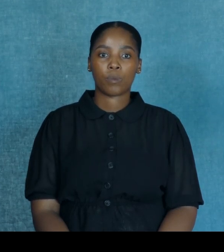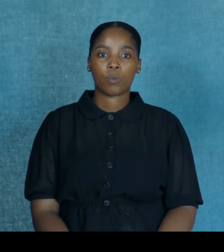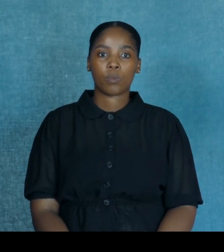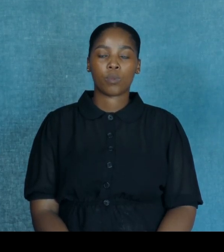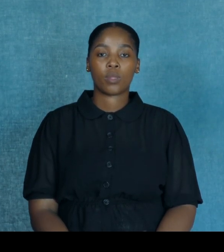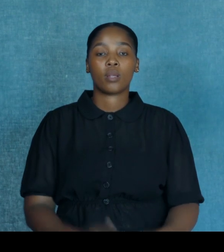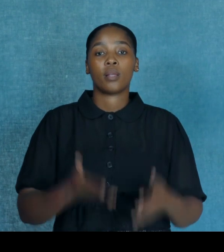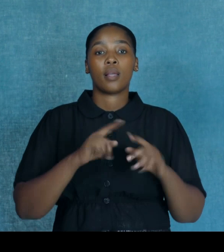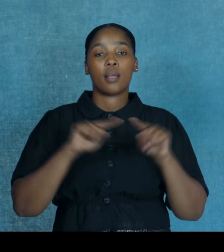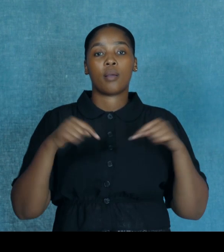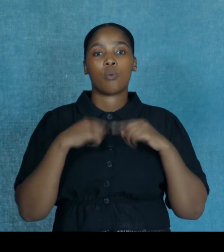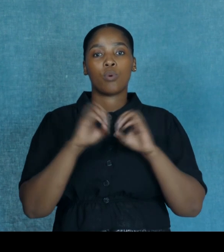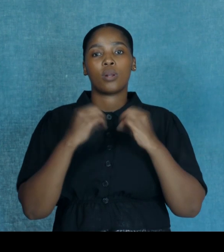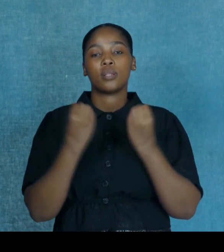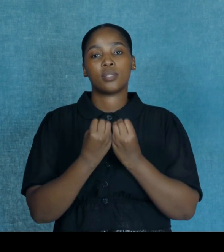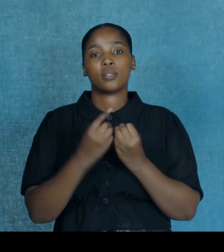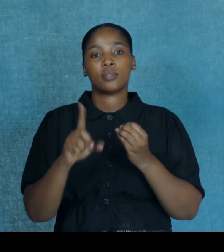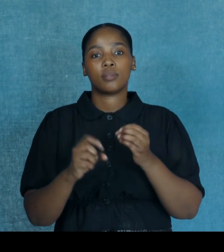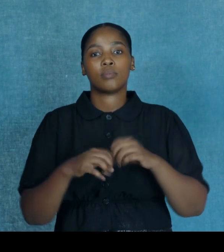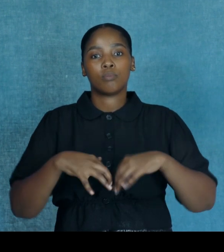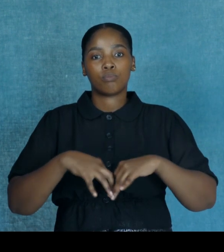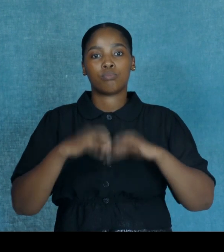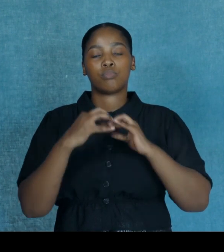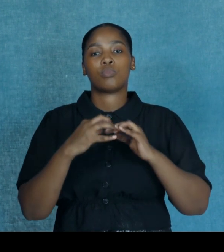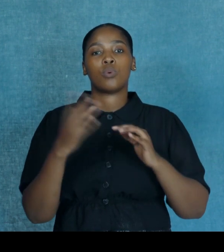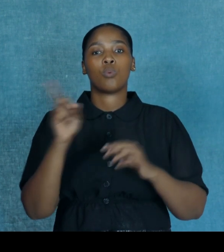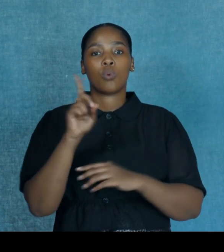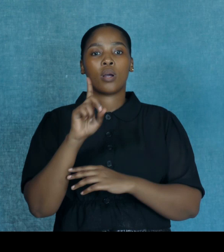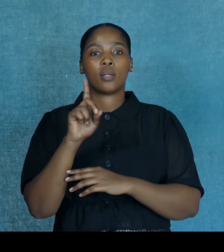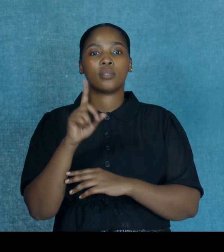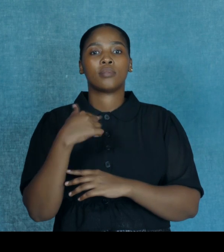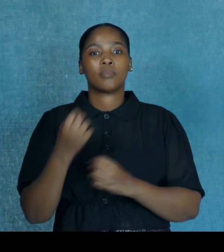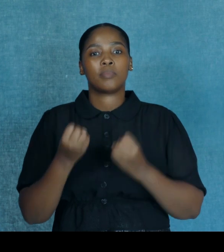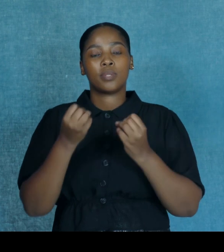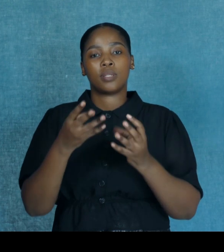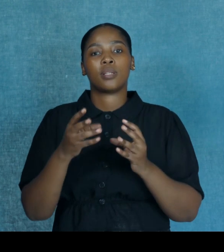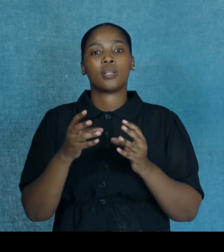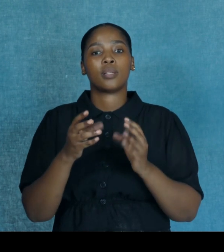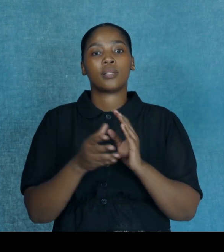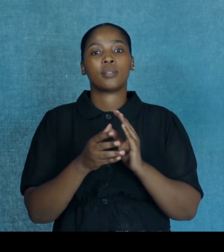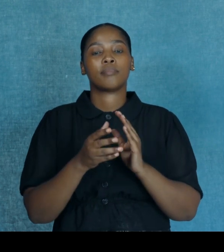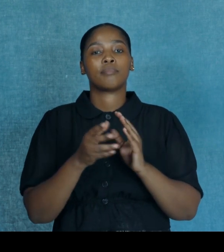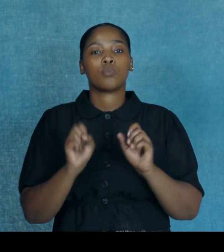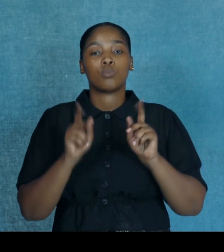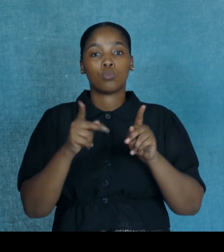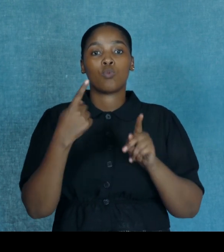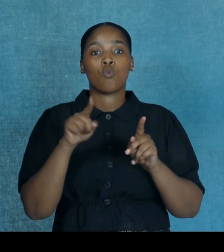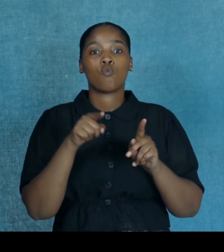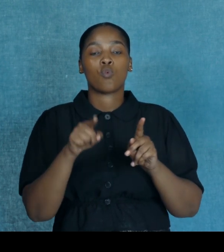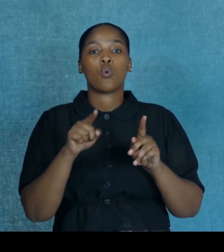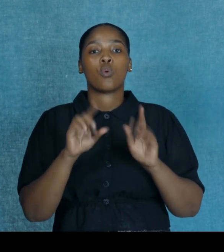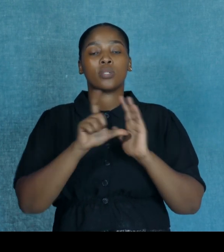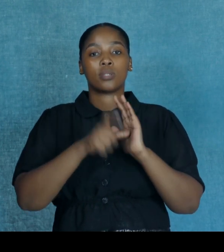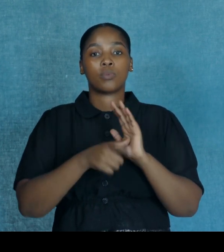Our organization was established to promote the advancement of persons with disabilities so as to enable them to attain